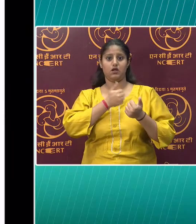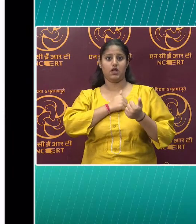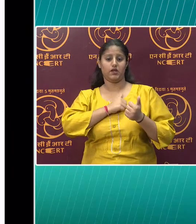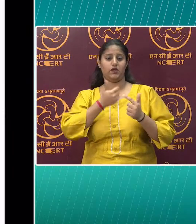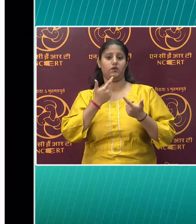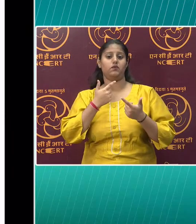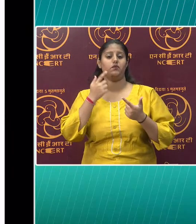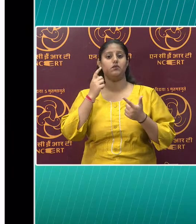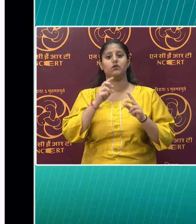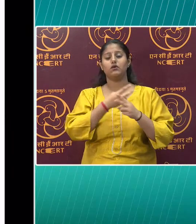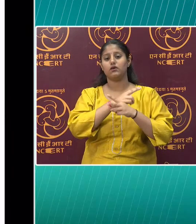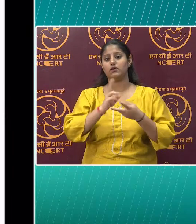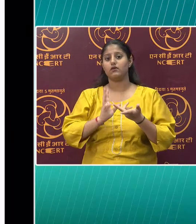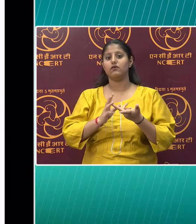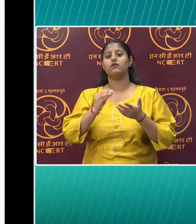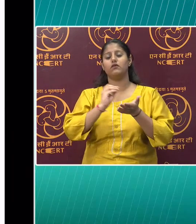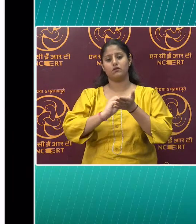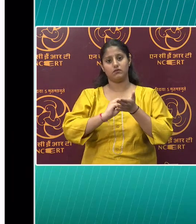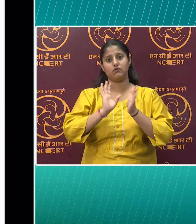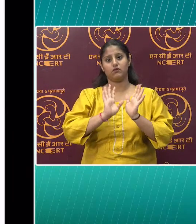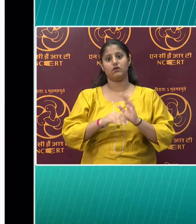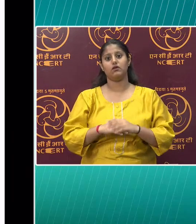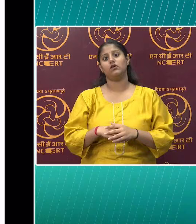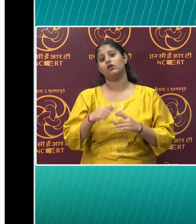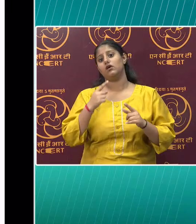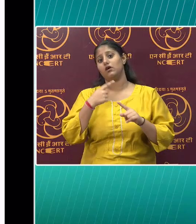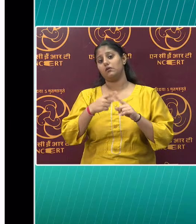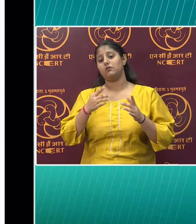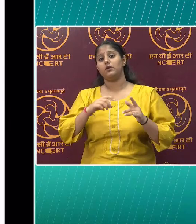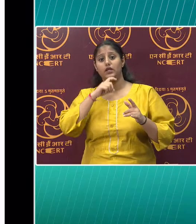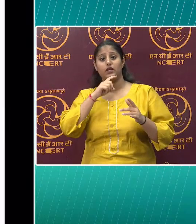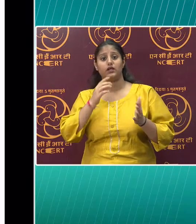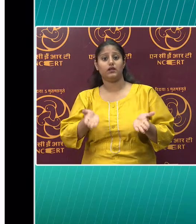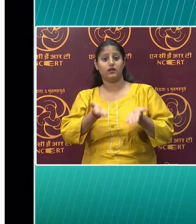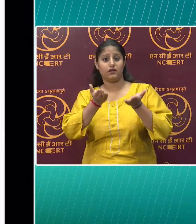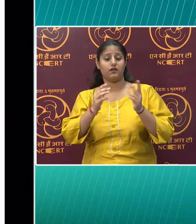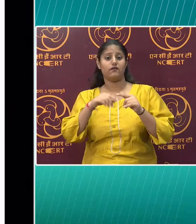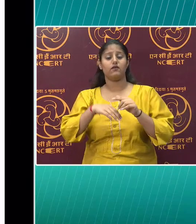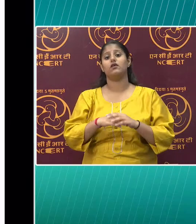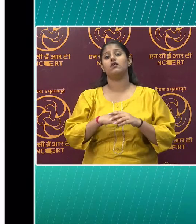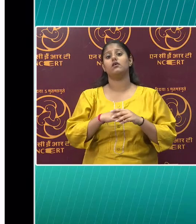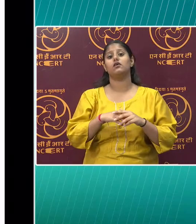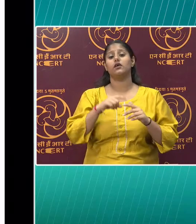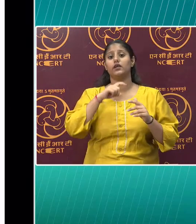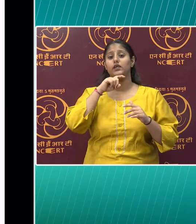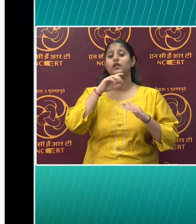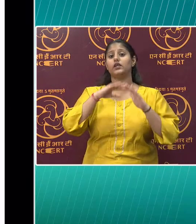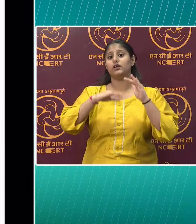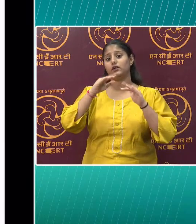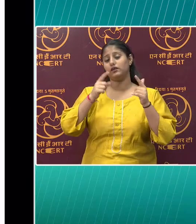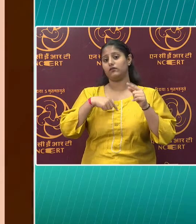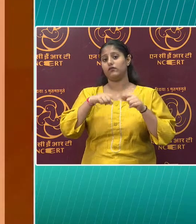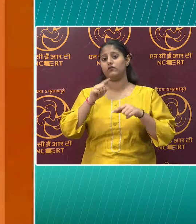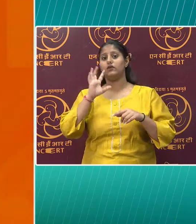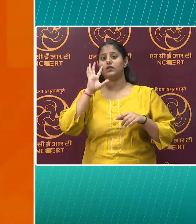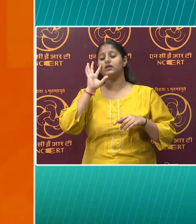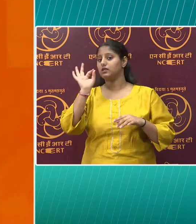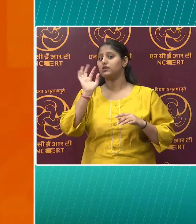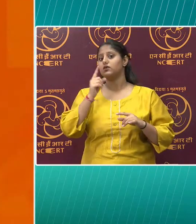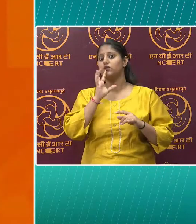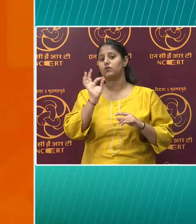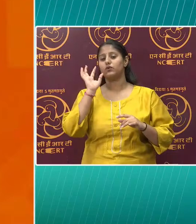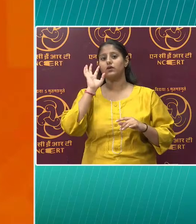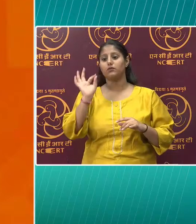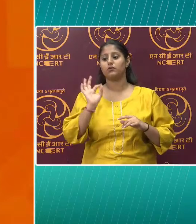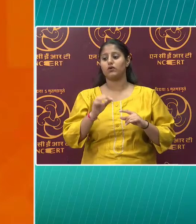all related to this, and we have to promote dignity of labor and Absolutely. Dignity of students. labor is something that is very important, with